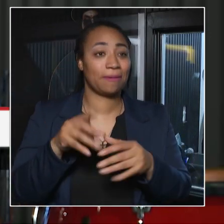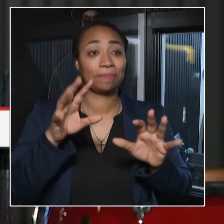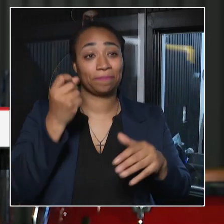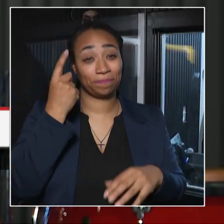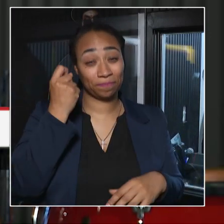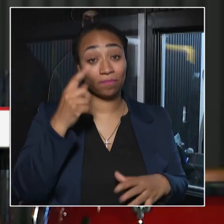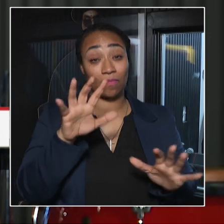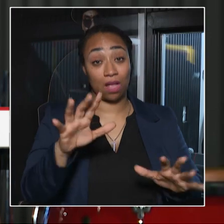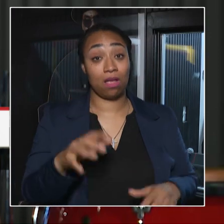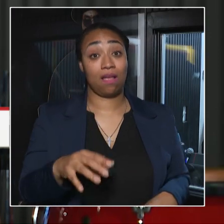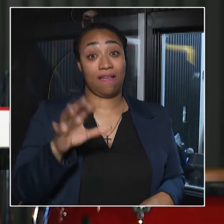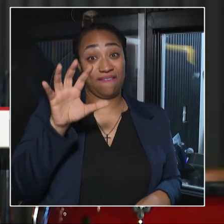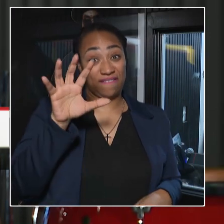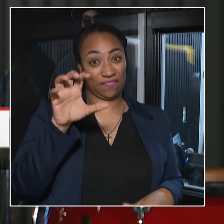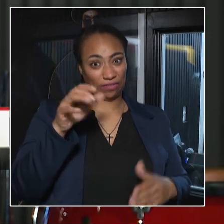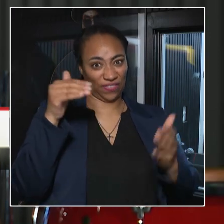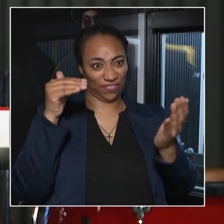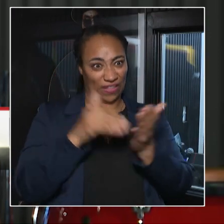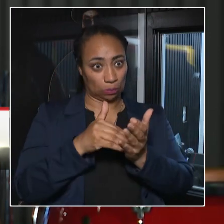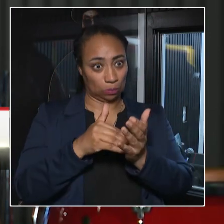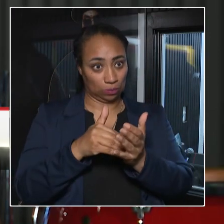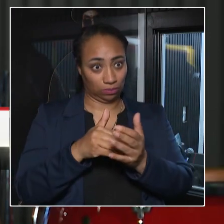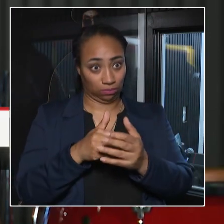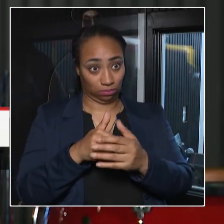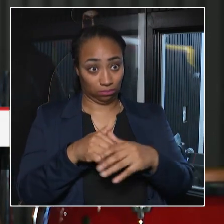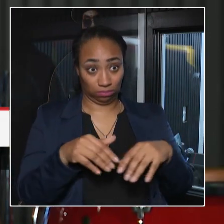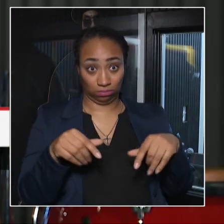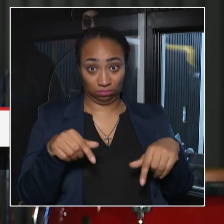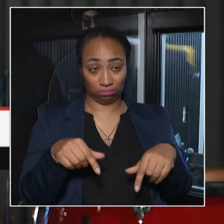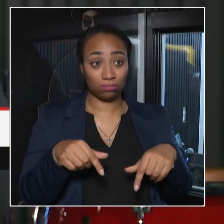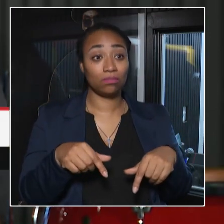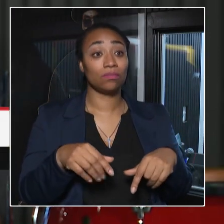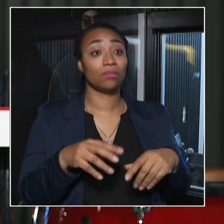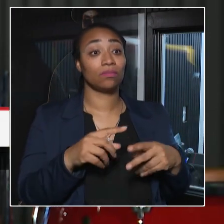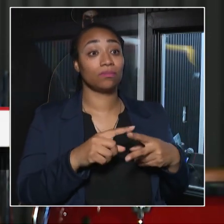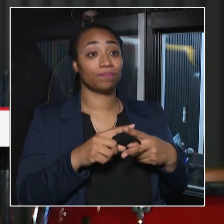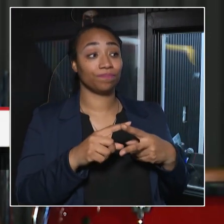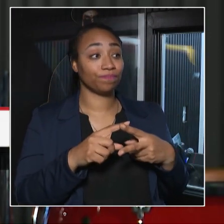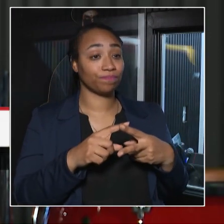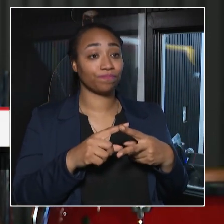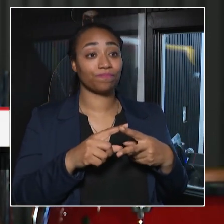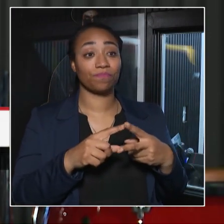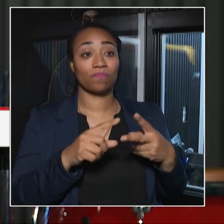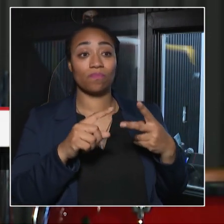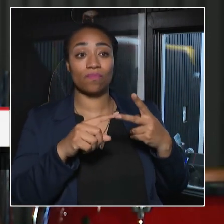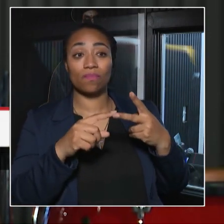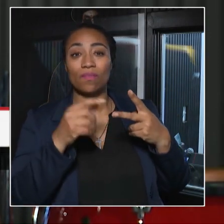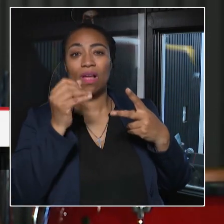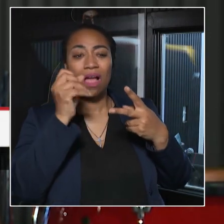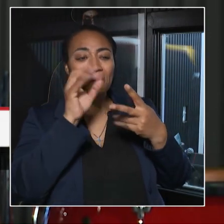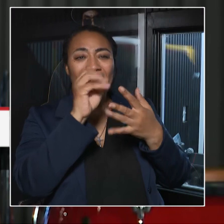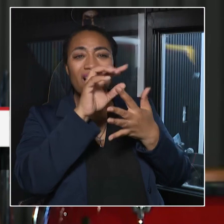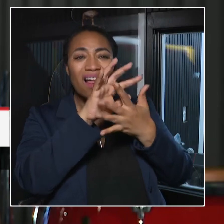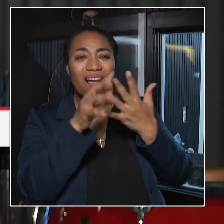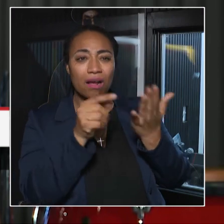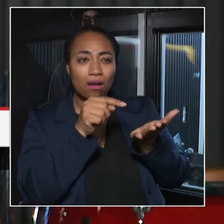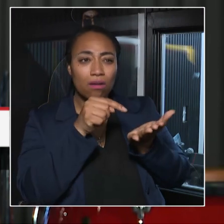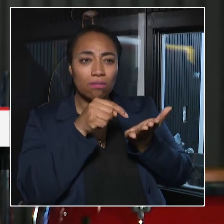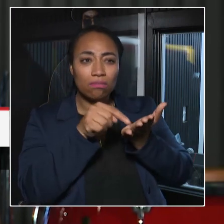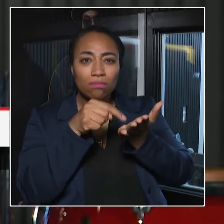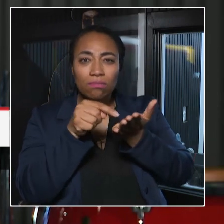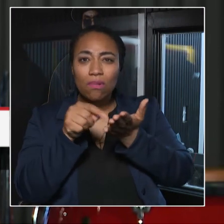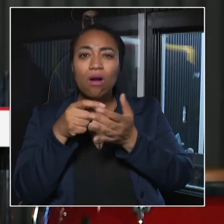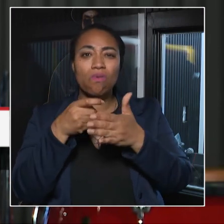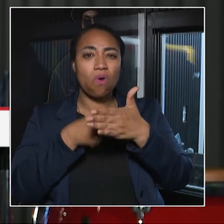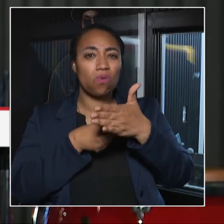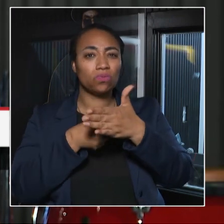costs money to do it right. There's only 2 places in the country that have AI hologram exhibits. The